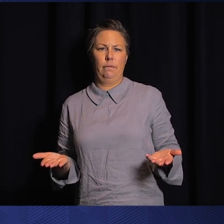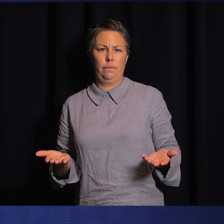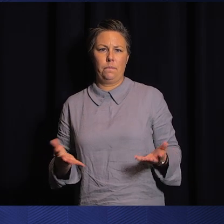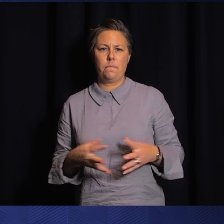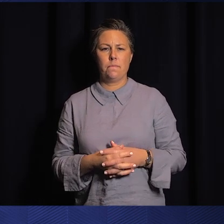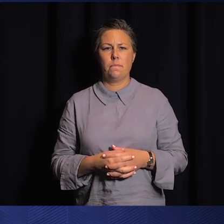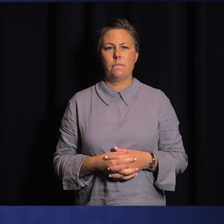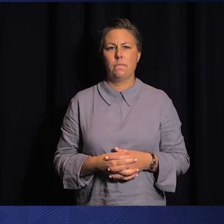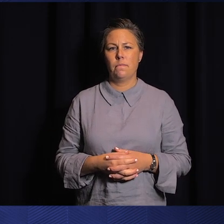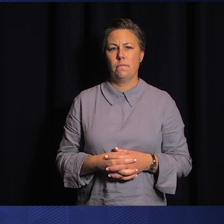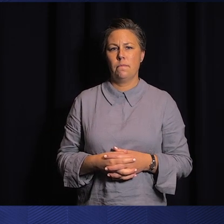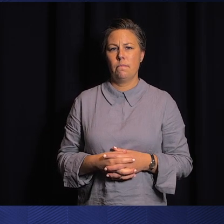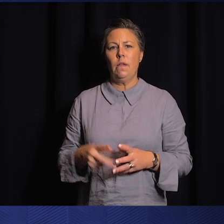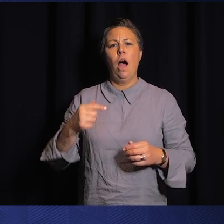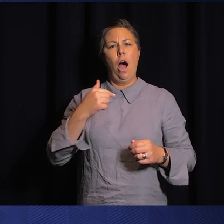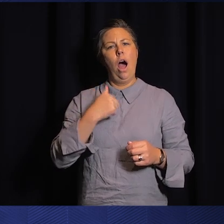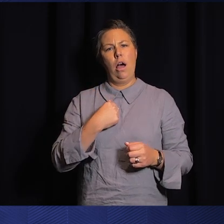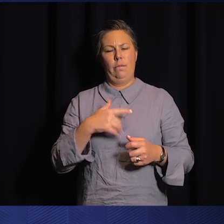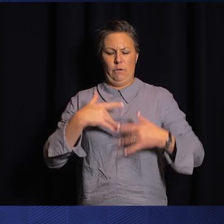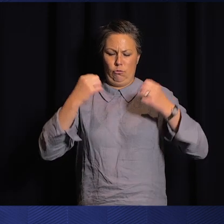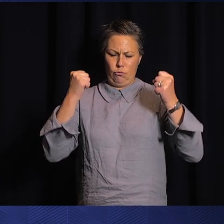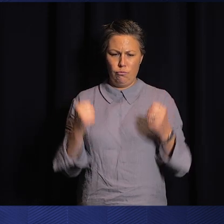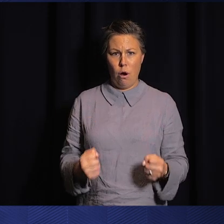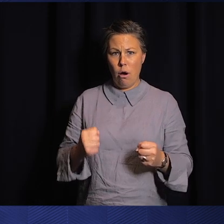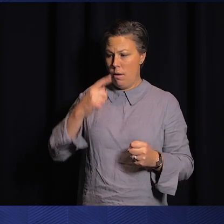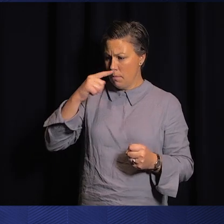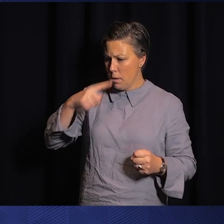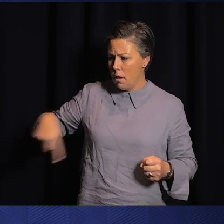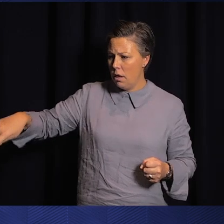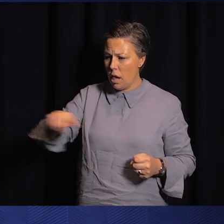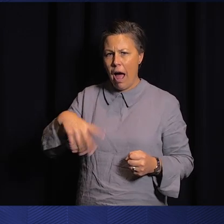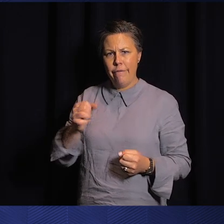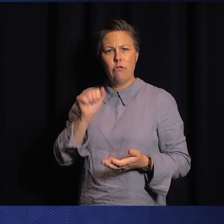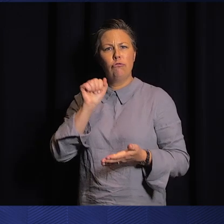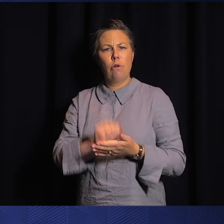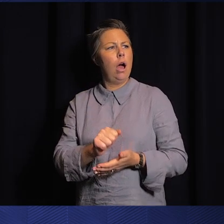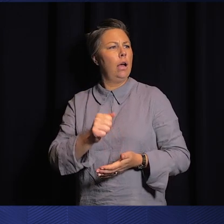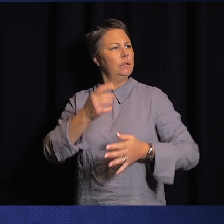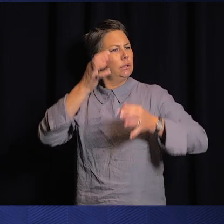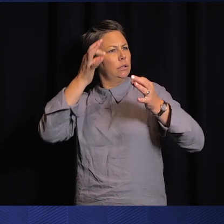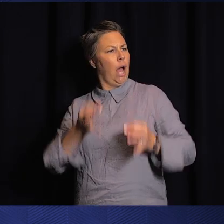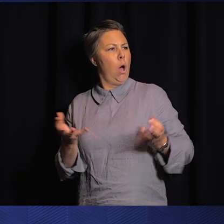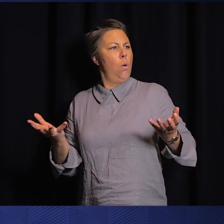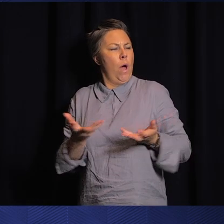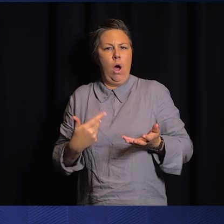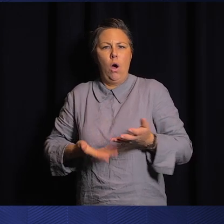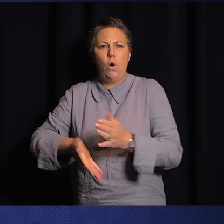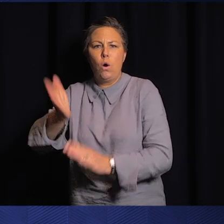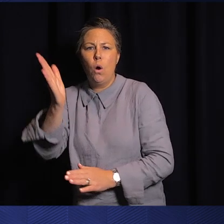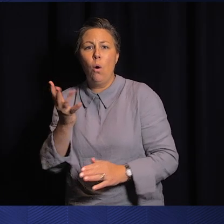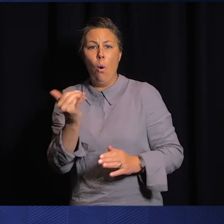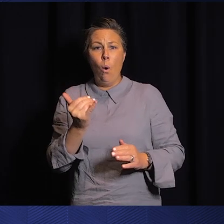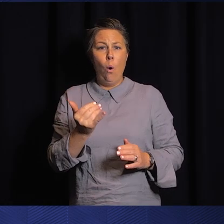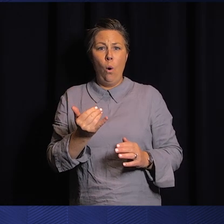the right to participation of IDPs, whatever the driver is for their displacement, to participate in